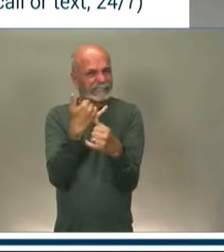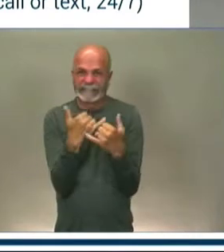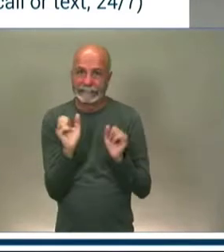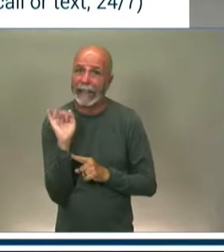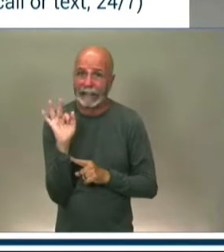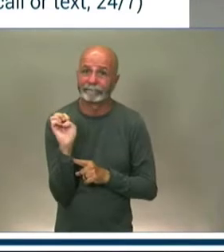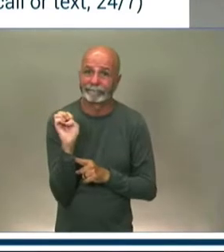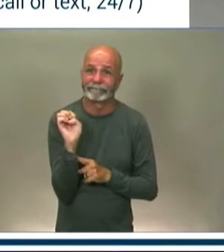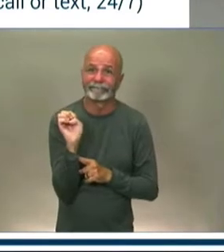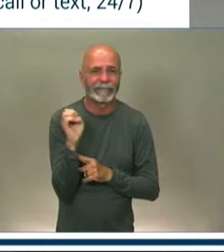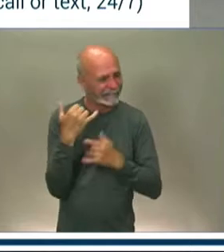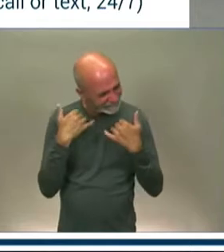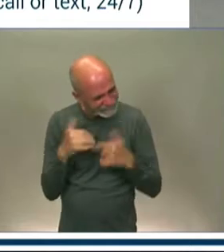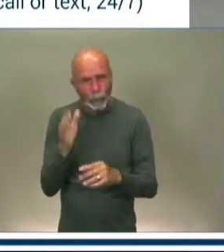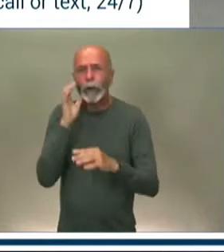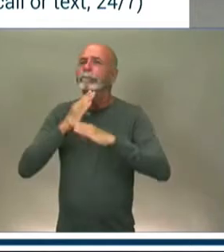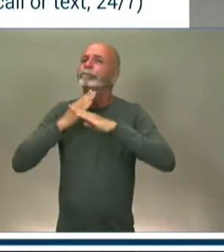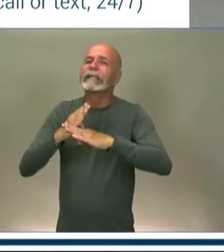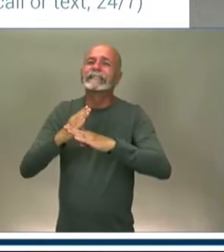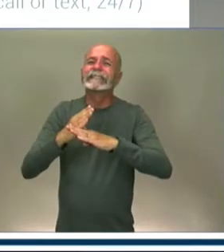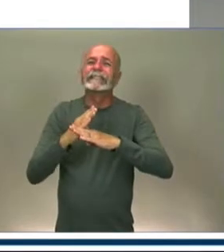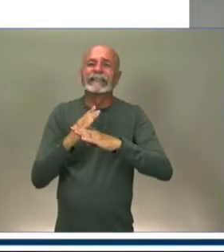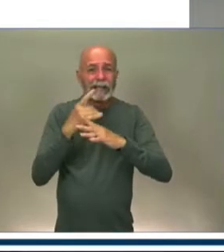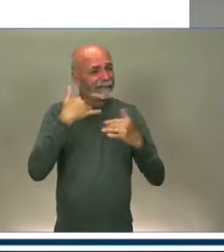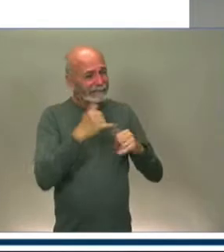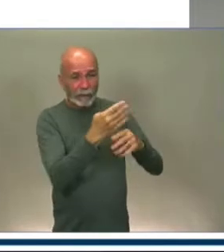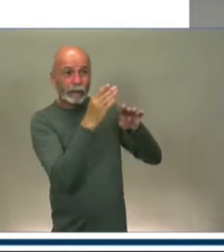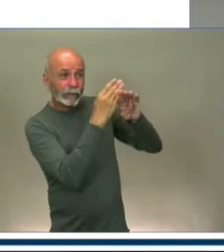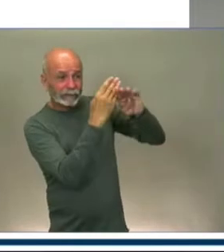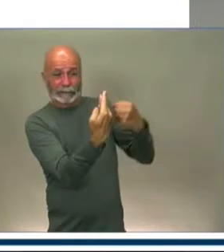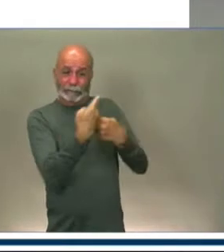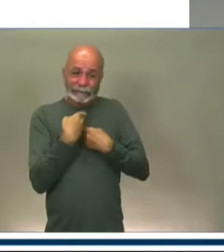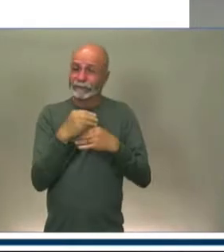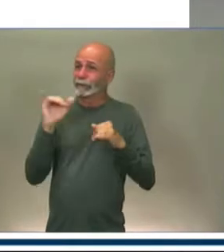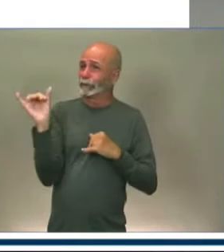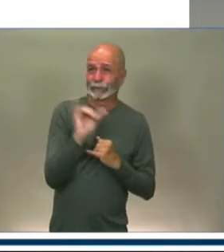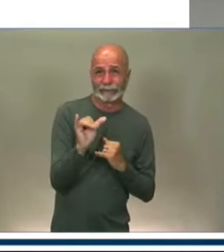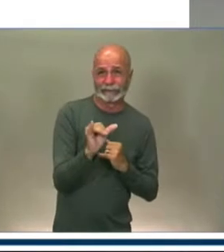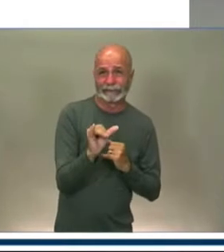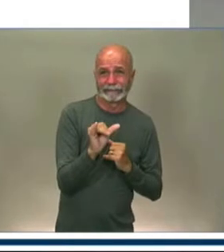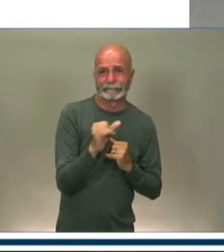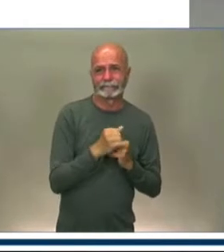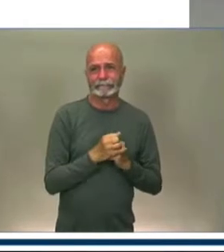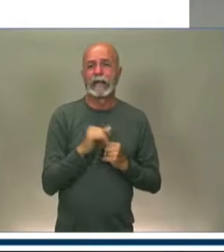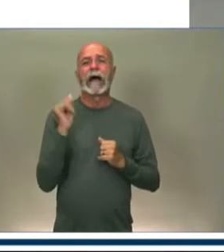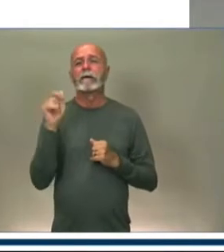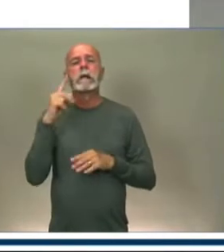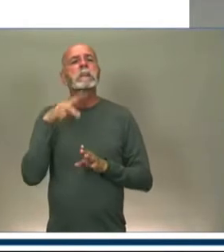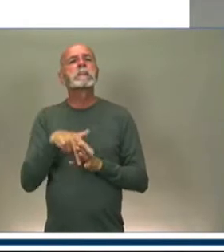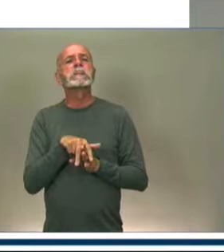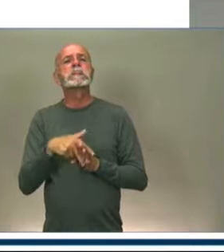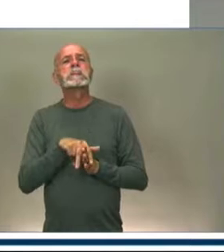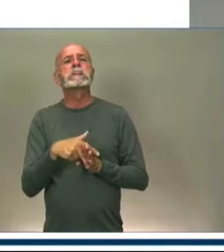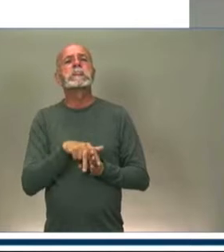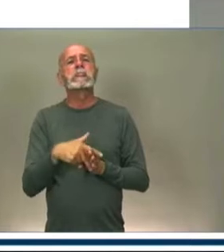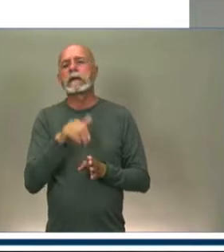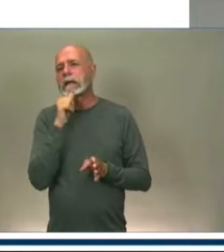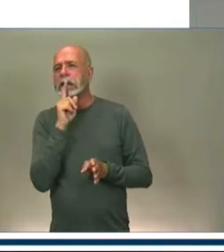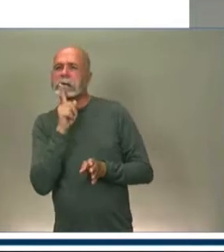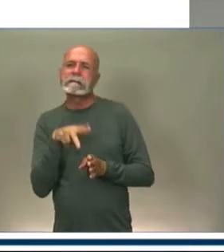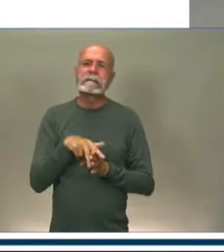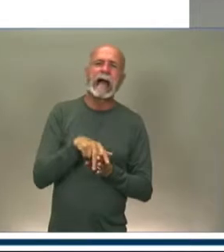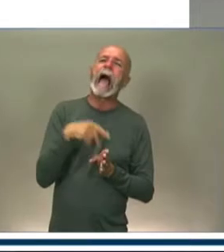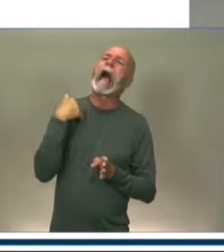protect you and those around you. Your choice about vaccination needs to balance a right to choose with